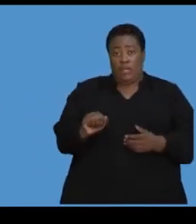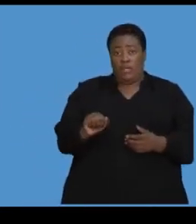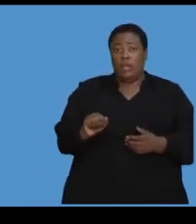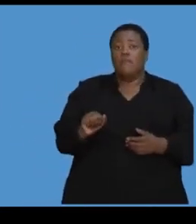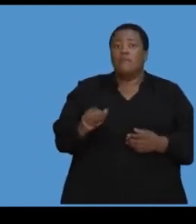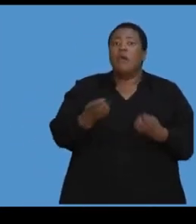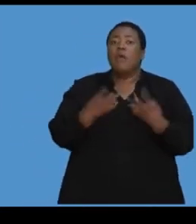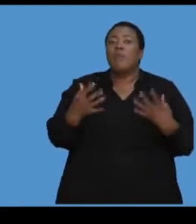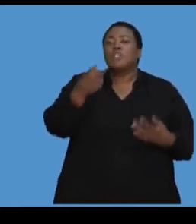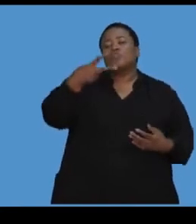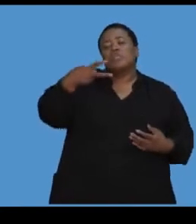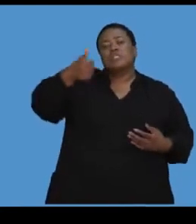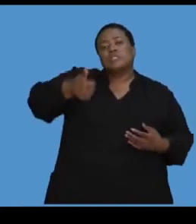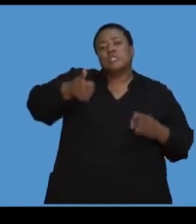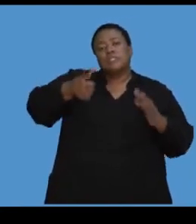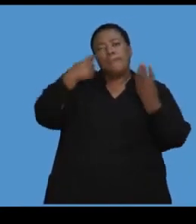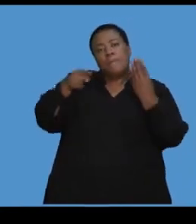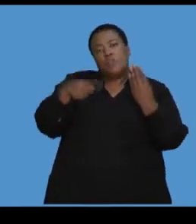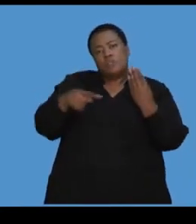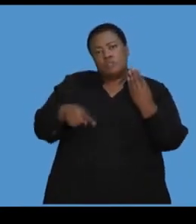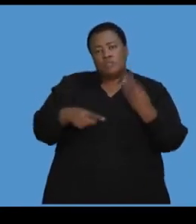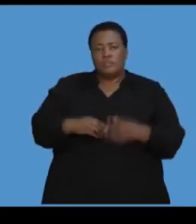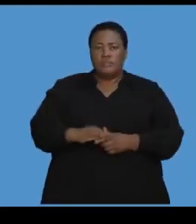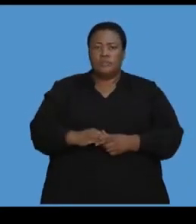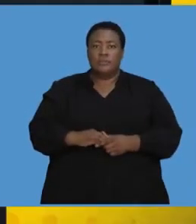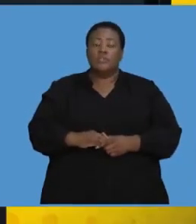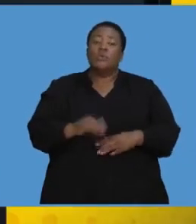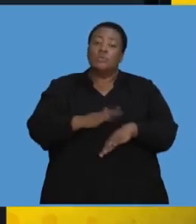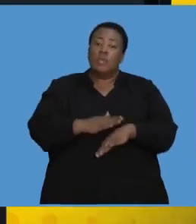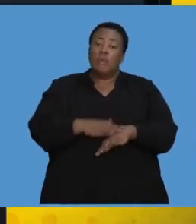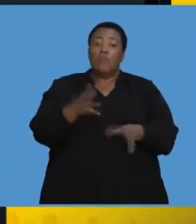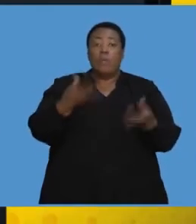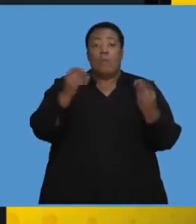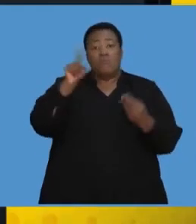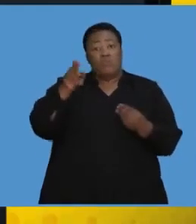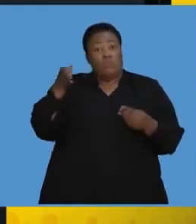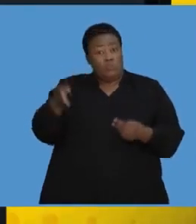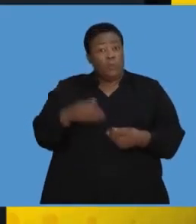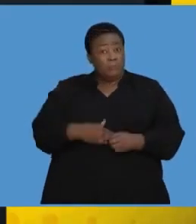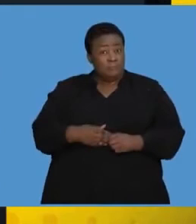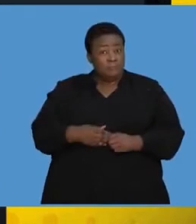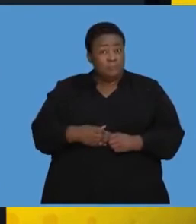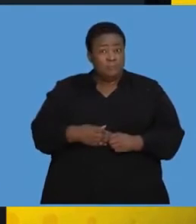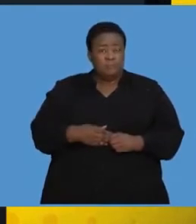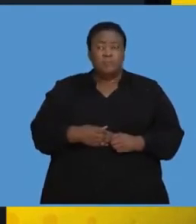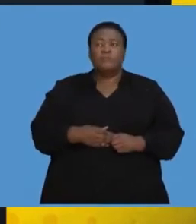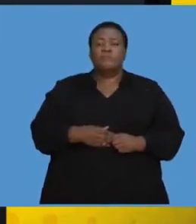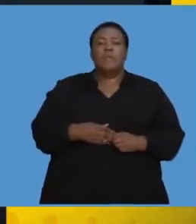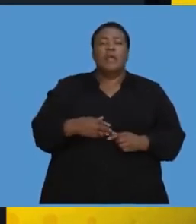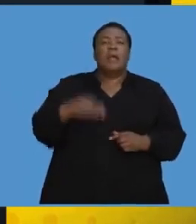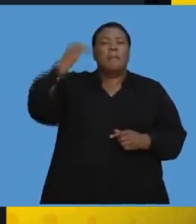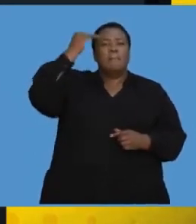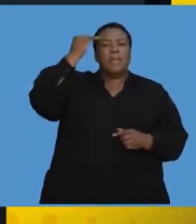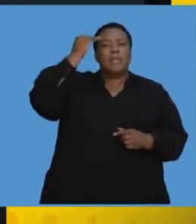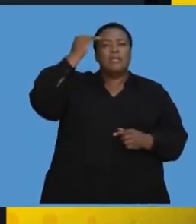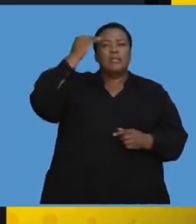for 26 marks there. So when you get again a question like this, Mind the Gap gives you a song on how